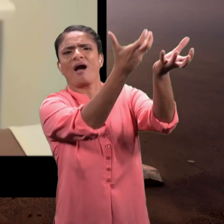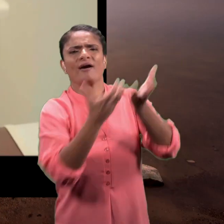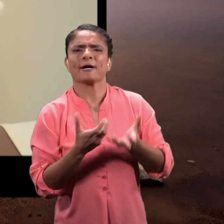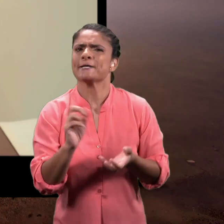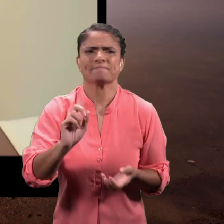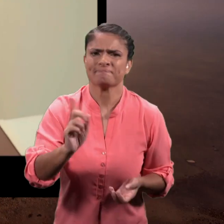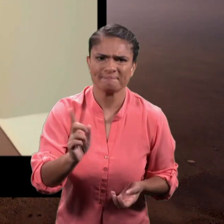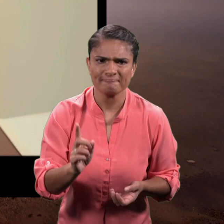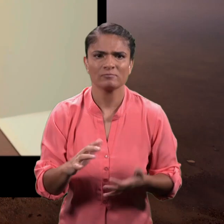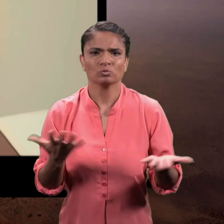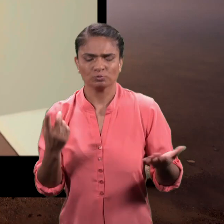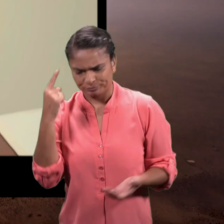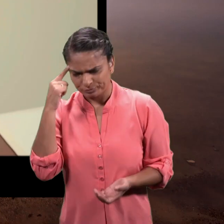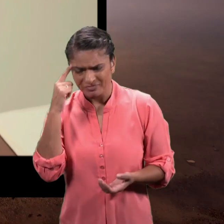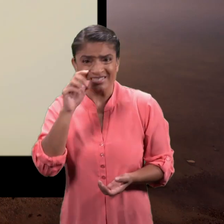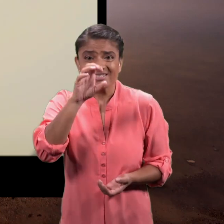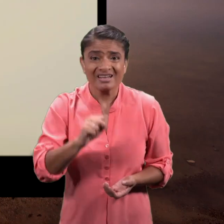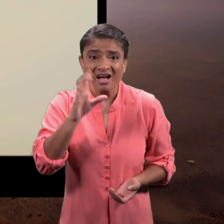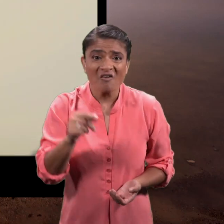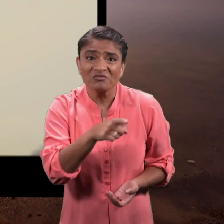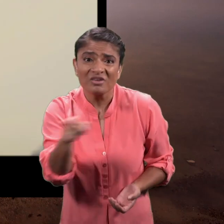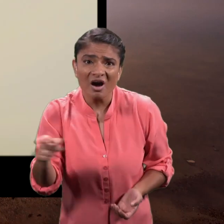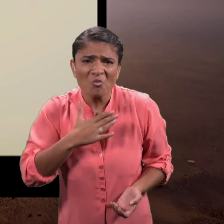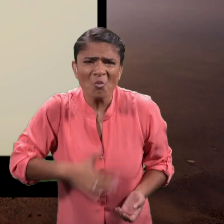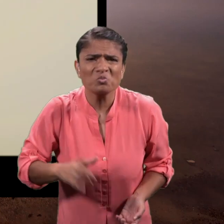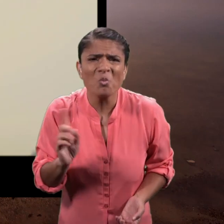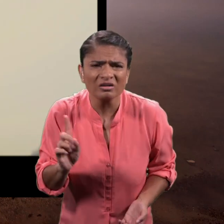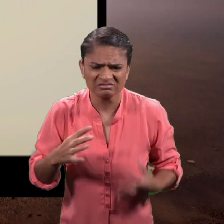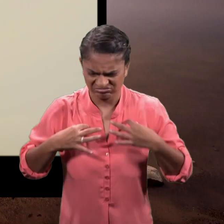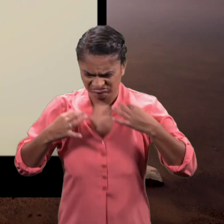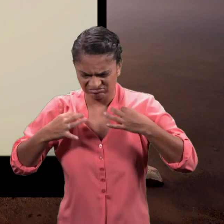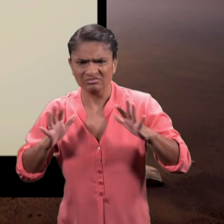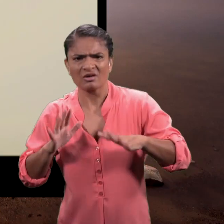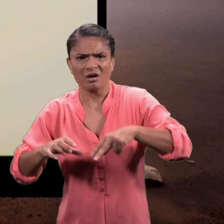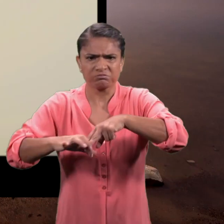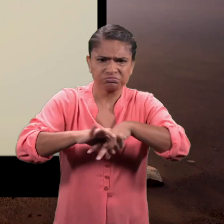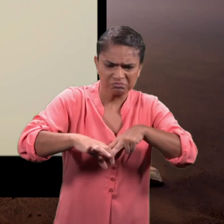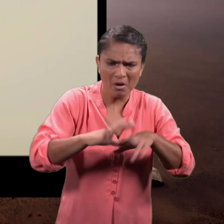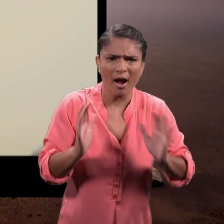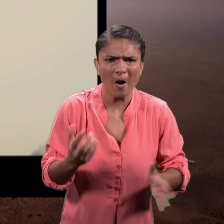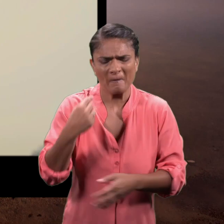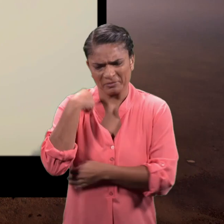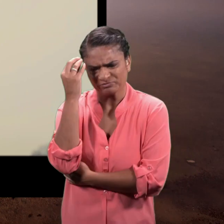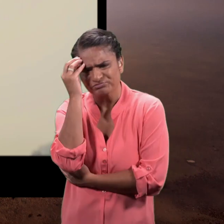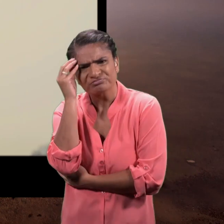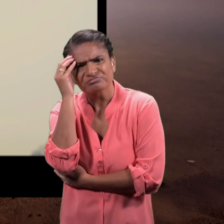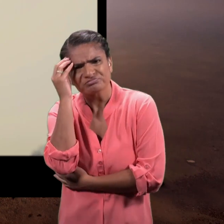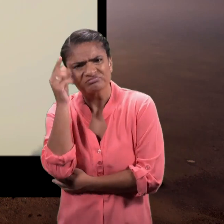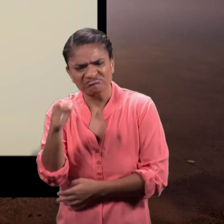product. What will South African want to wear? Yes, that was the thought